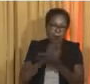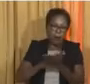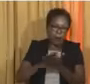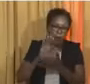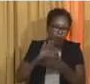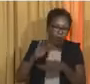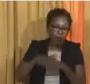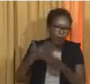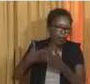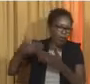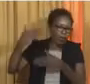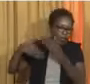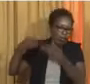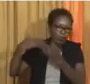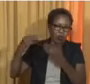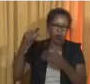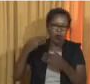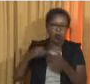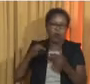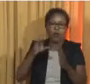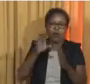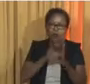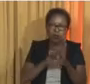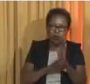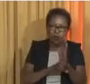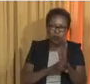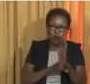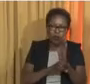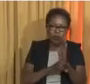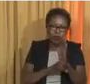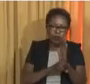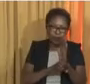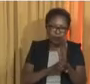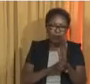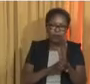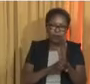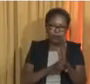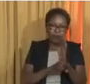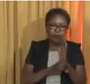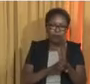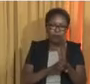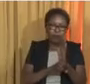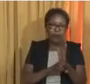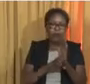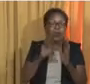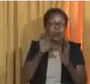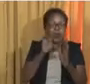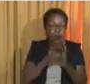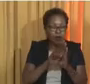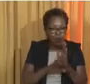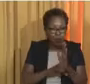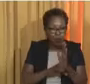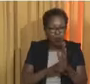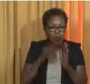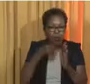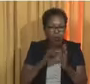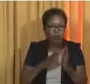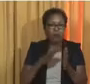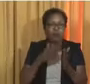amendments of the repealed Constitution during the pre-2010 dispensation, the the Constitution demanded